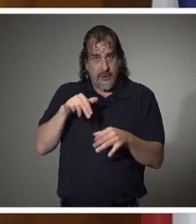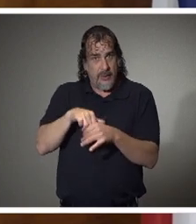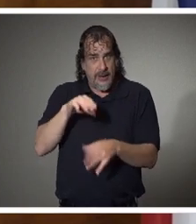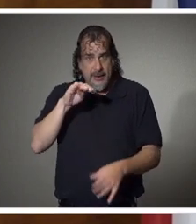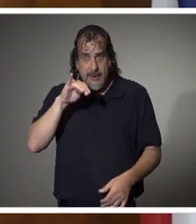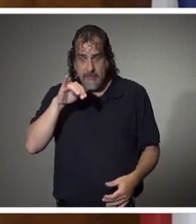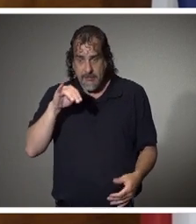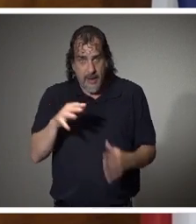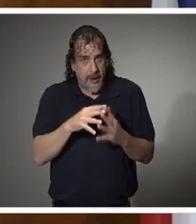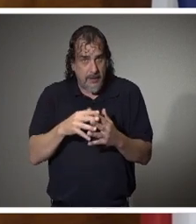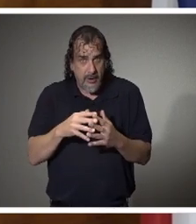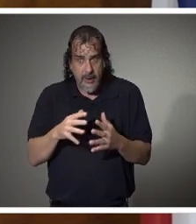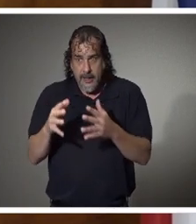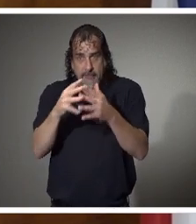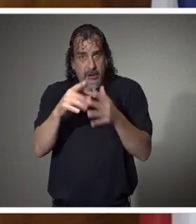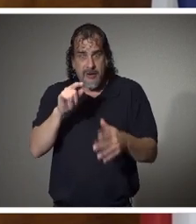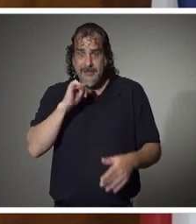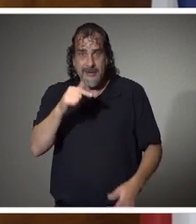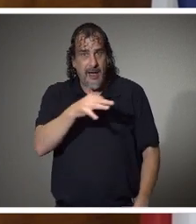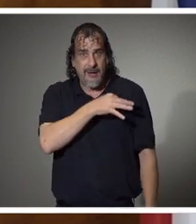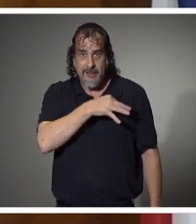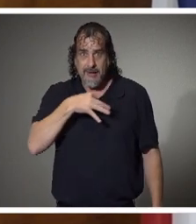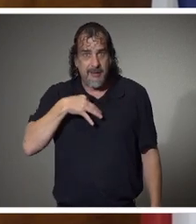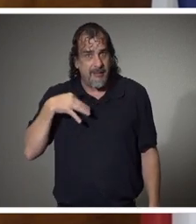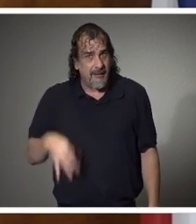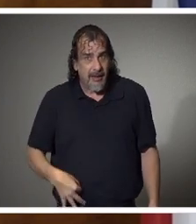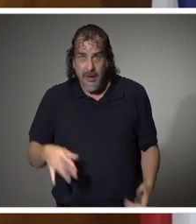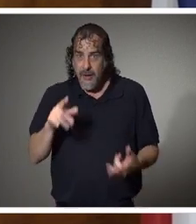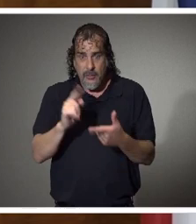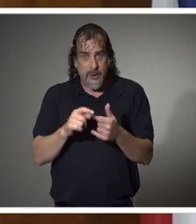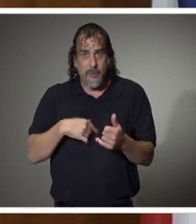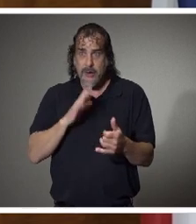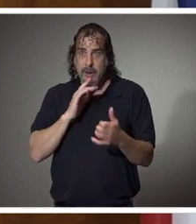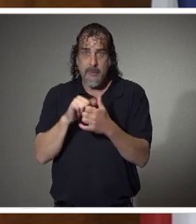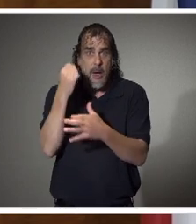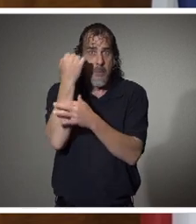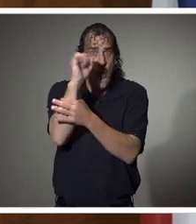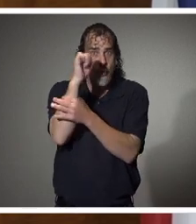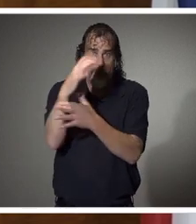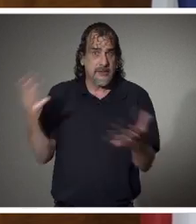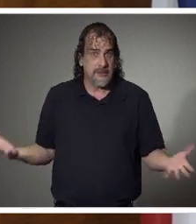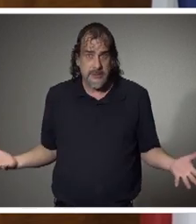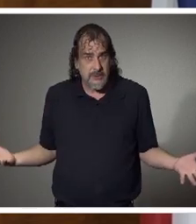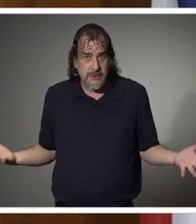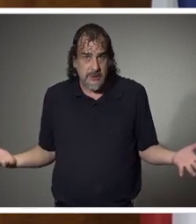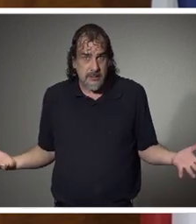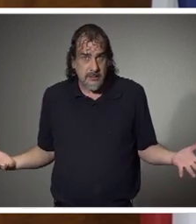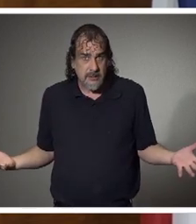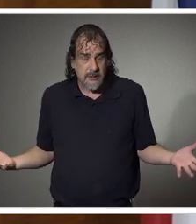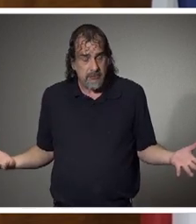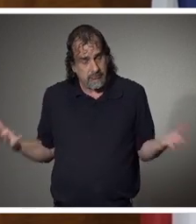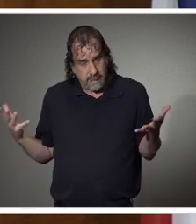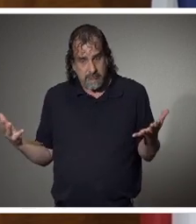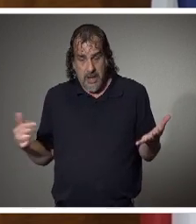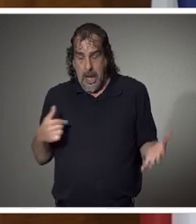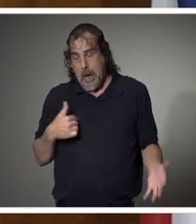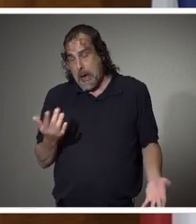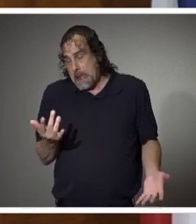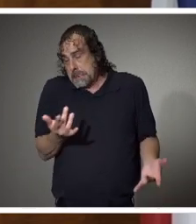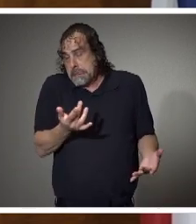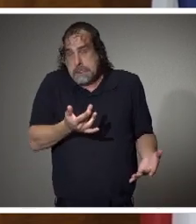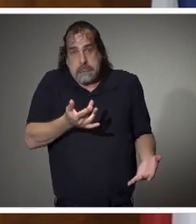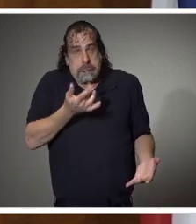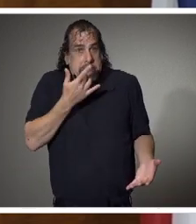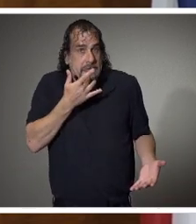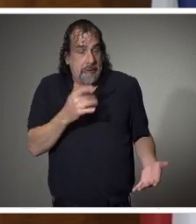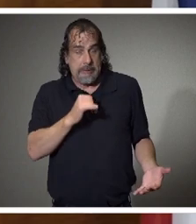is still not China when it comes to these protests, period. And so while I would rather them not